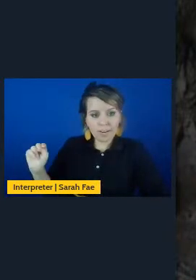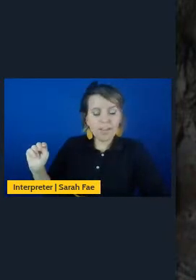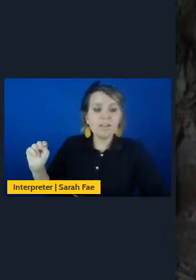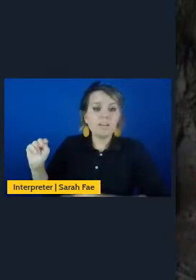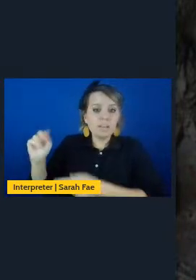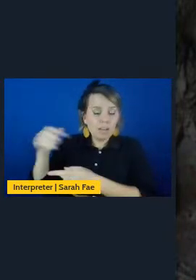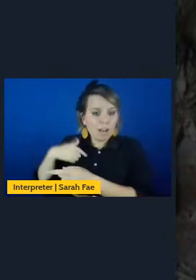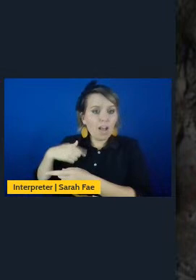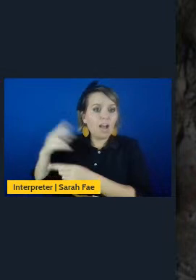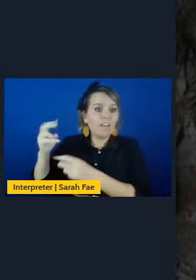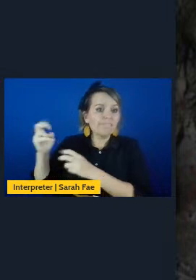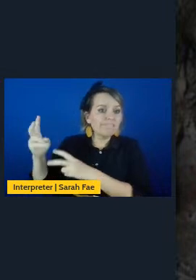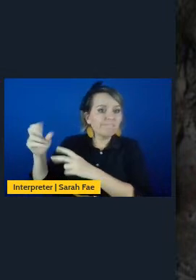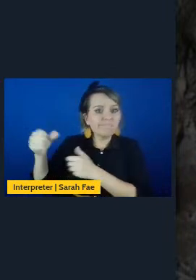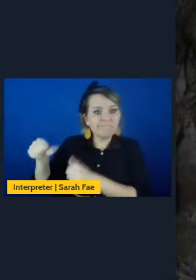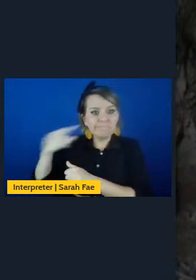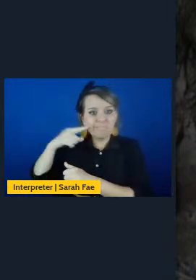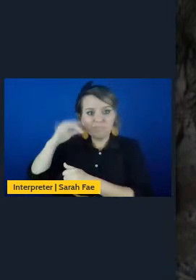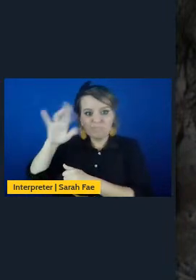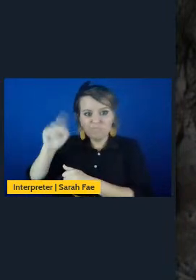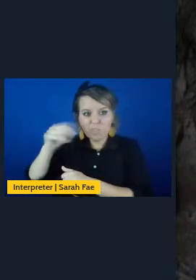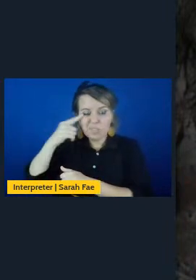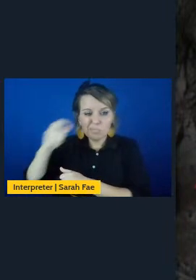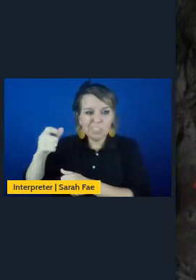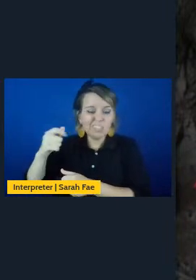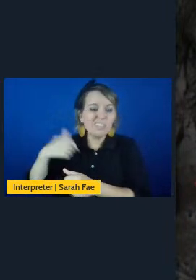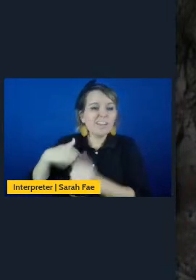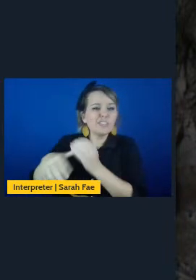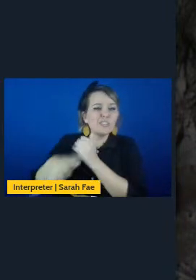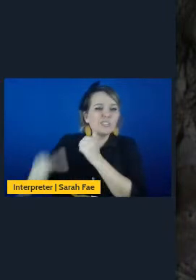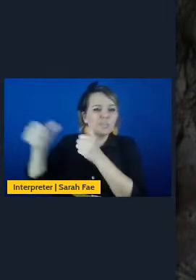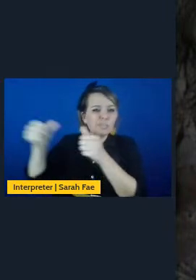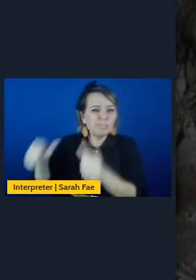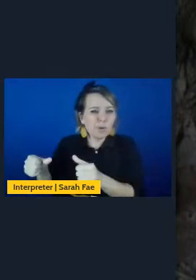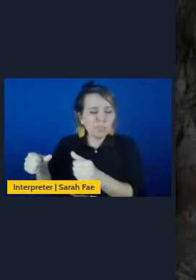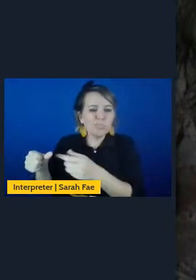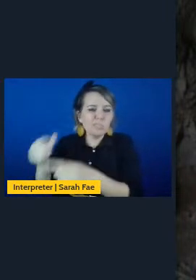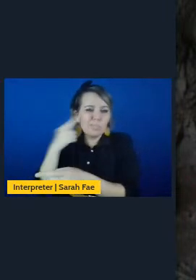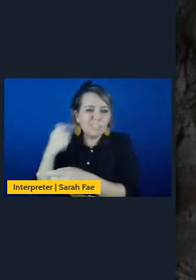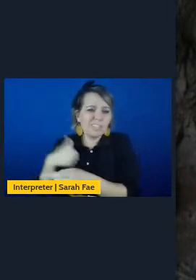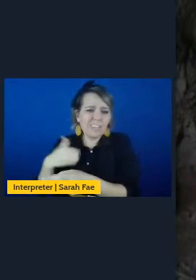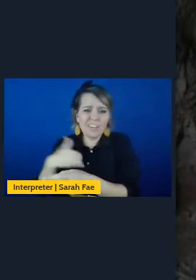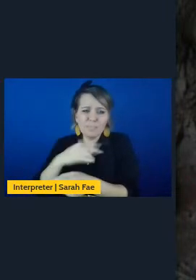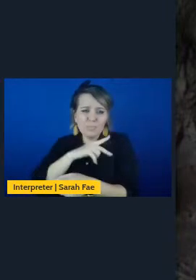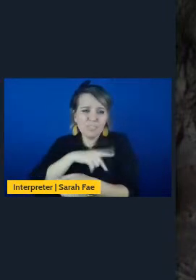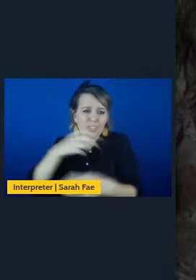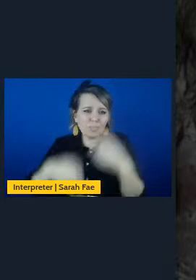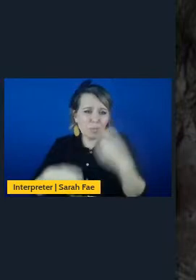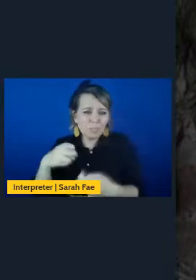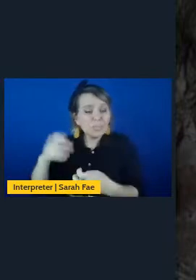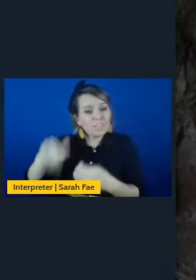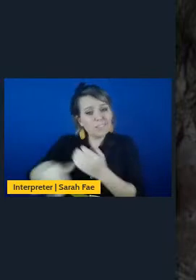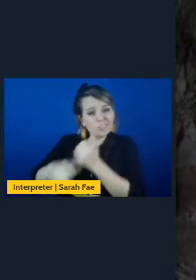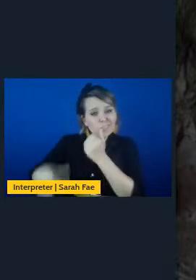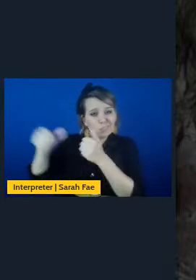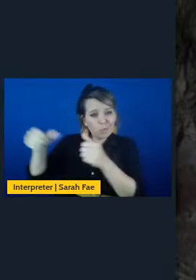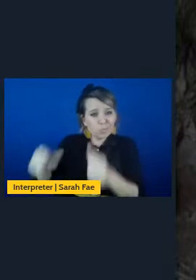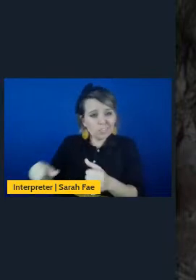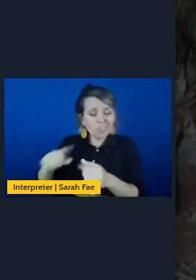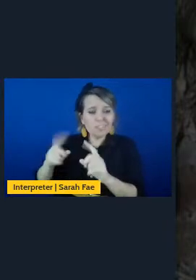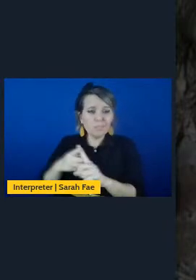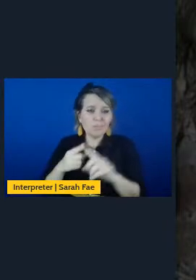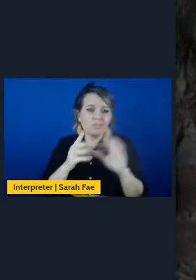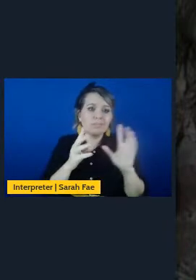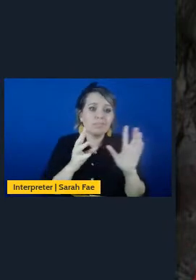deep-seated personality problems. And often that shitposting is focused on conference keynotes done live. Historically, I would do this on